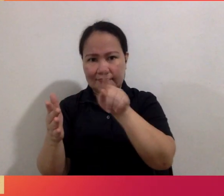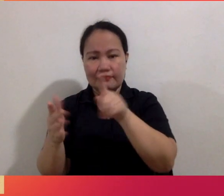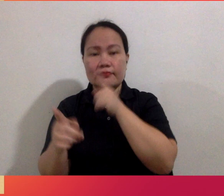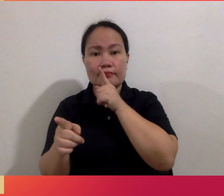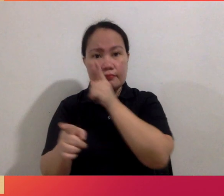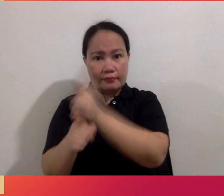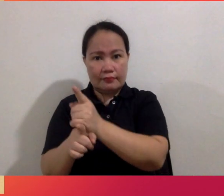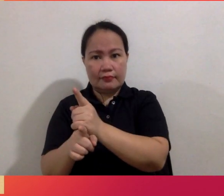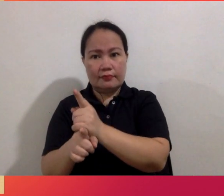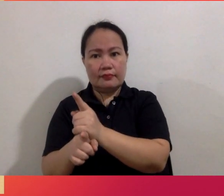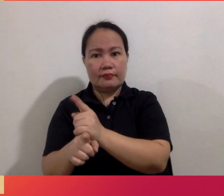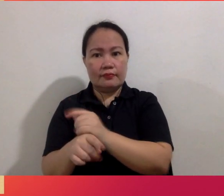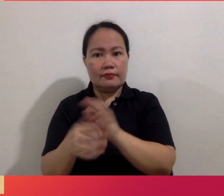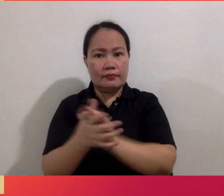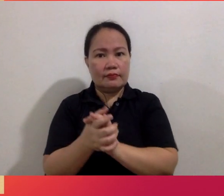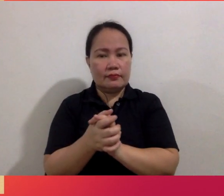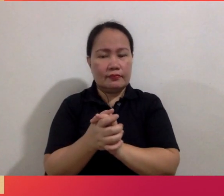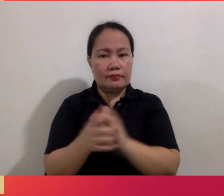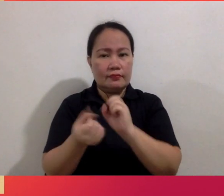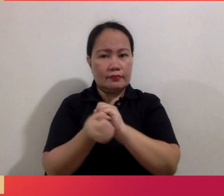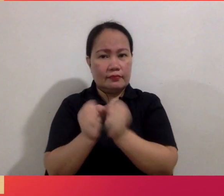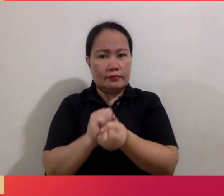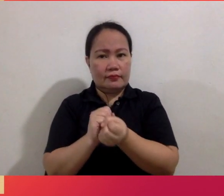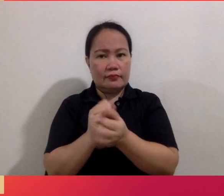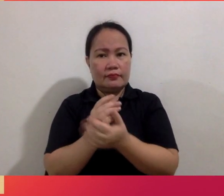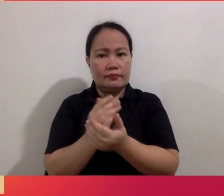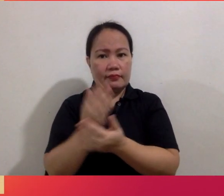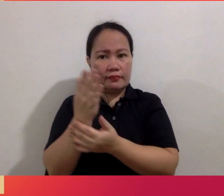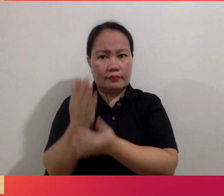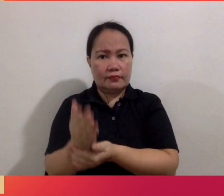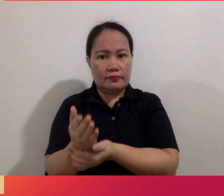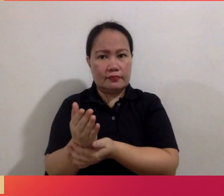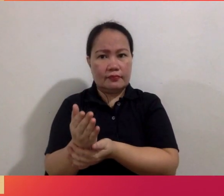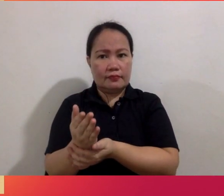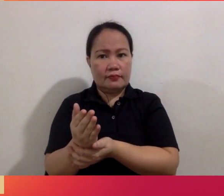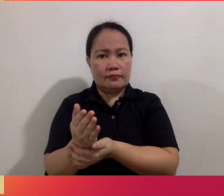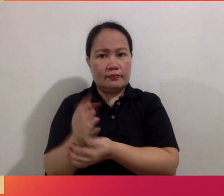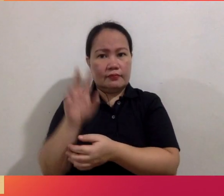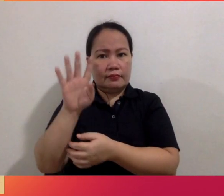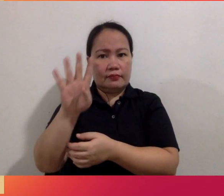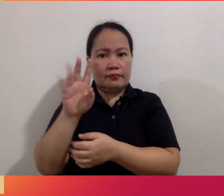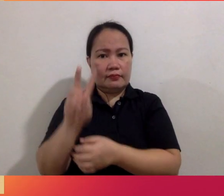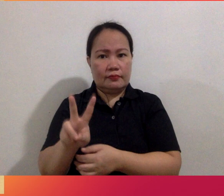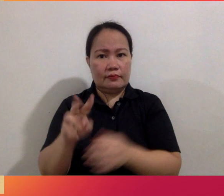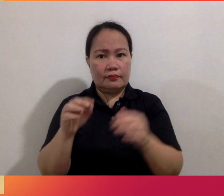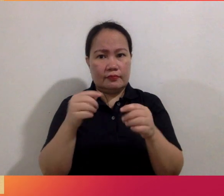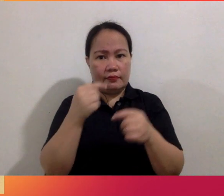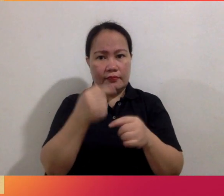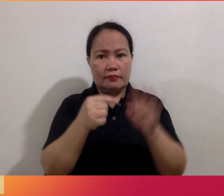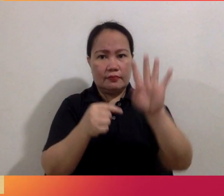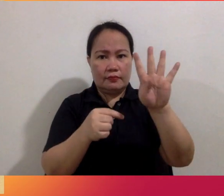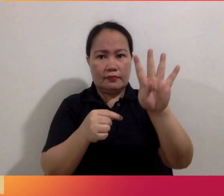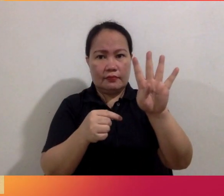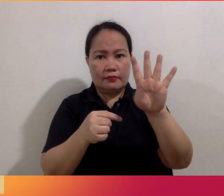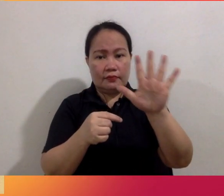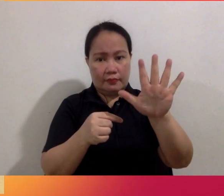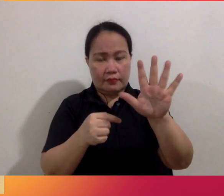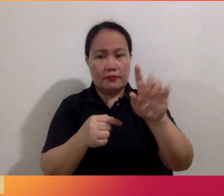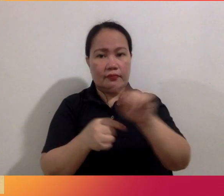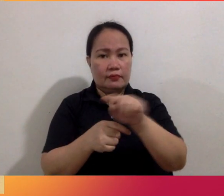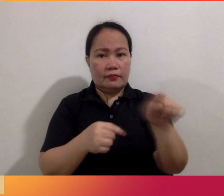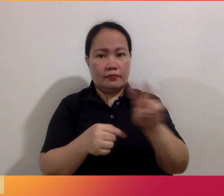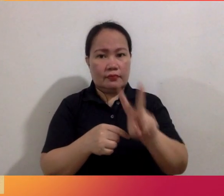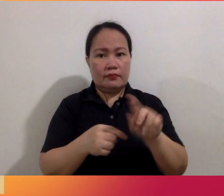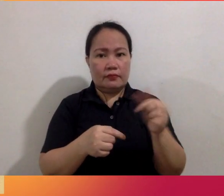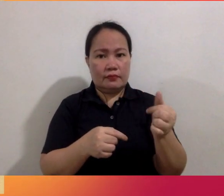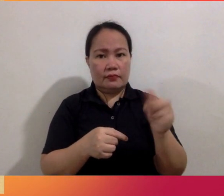is true. So, yung positive 2 naman, substitute to the original equation. We have 4 over 2 minus 5